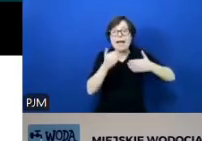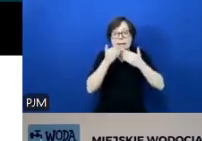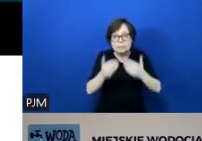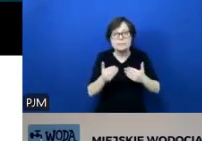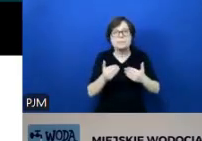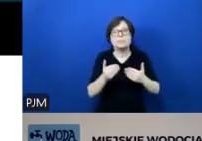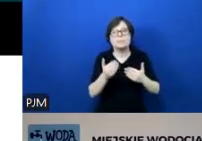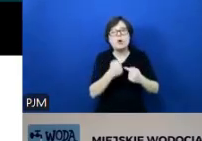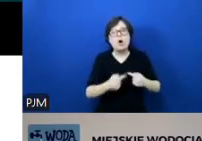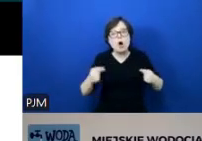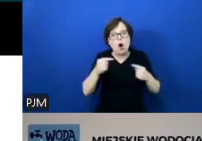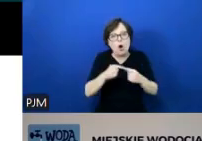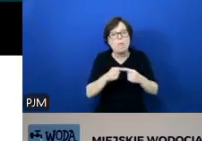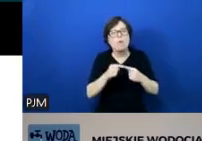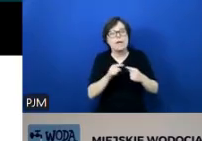sludges,